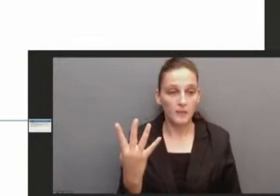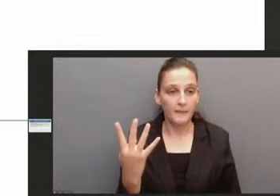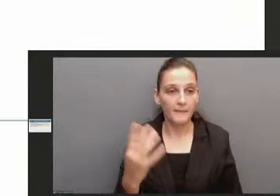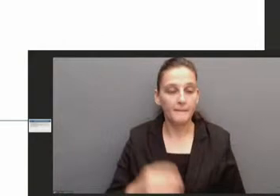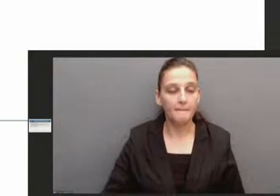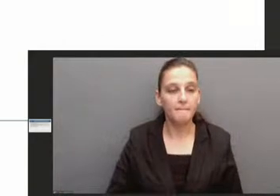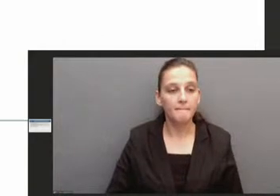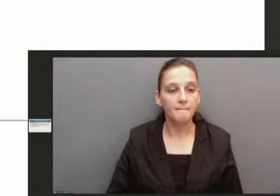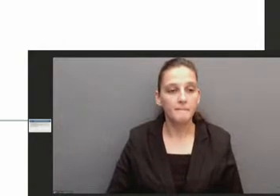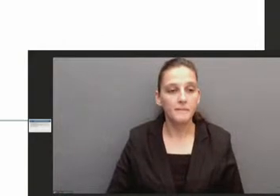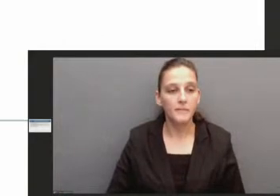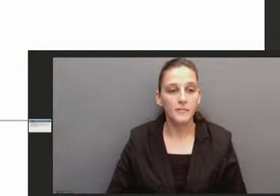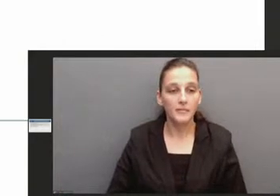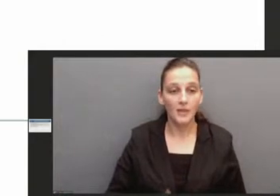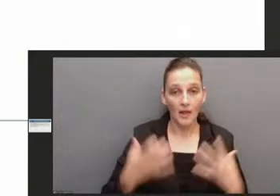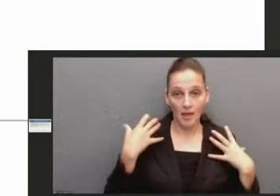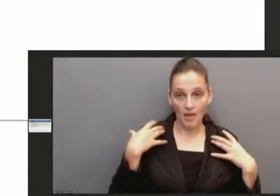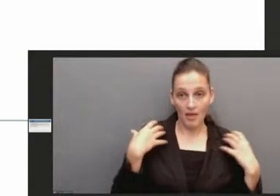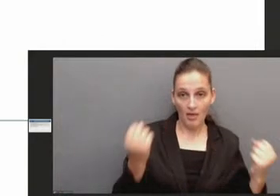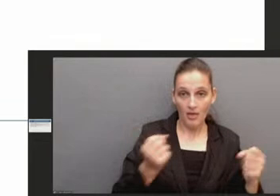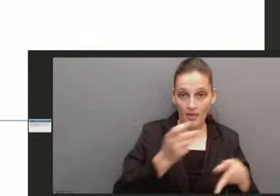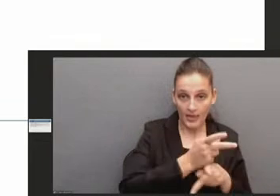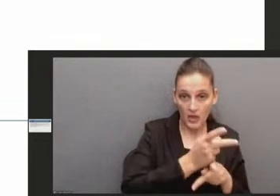tying healthcare to